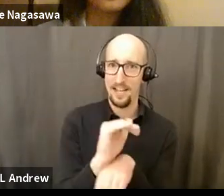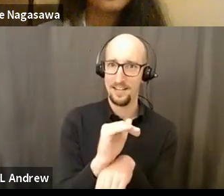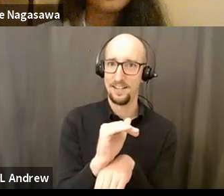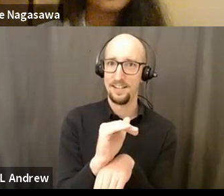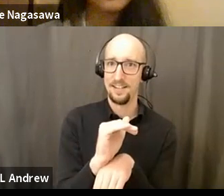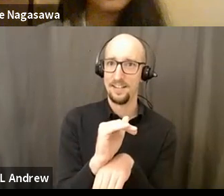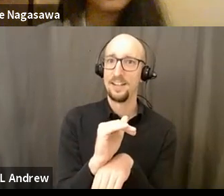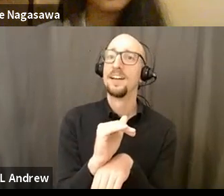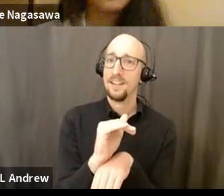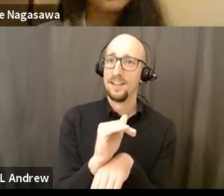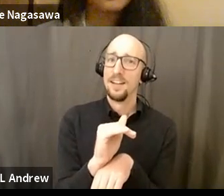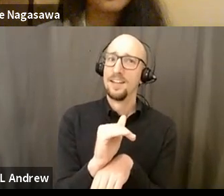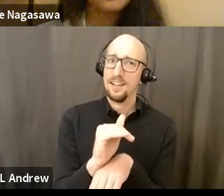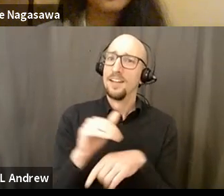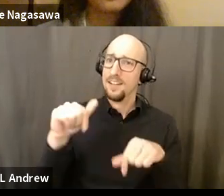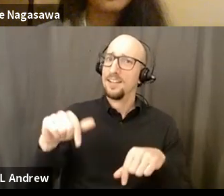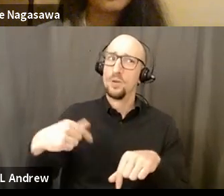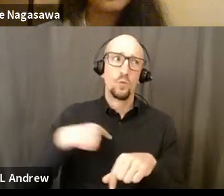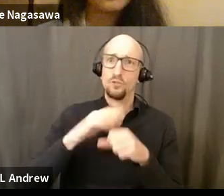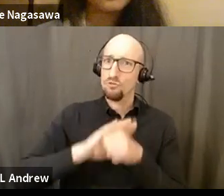a Friday with